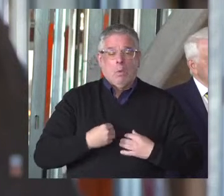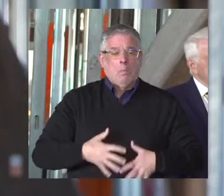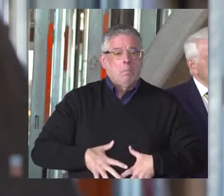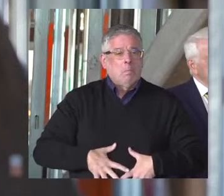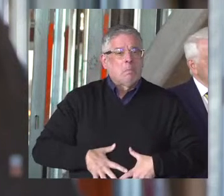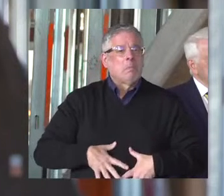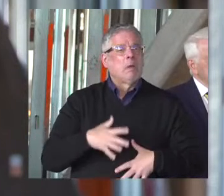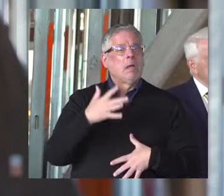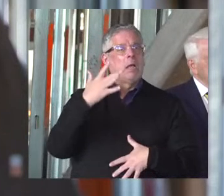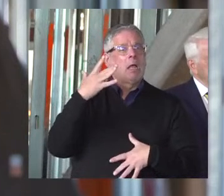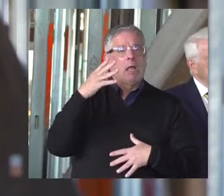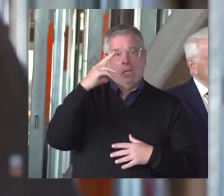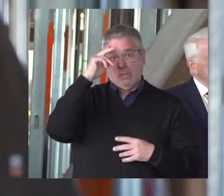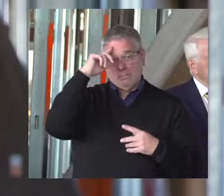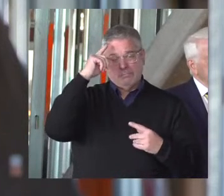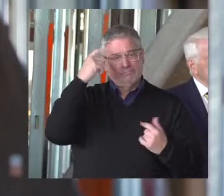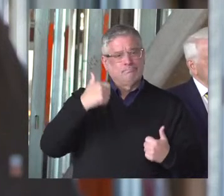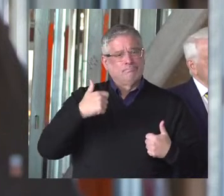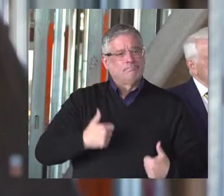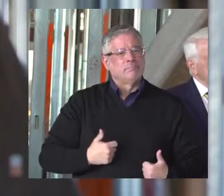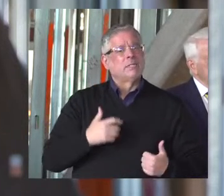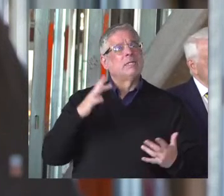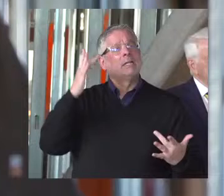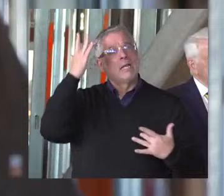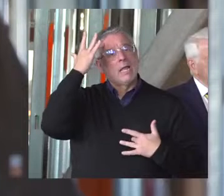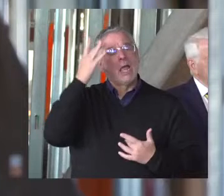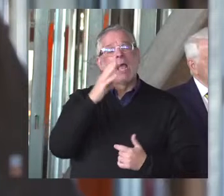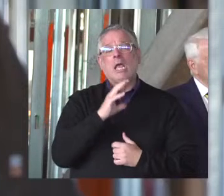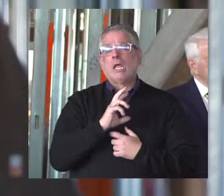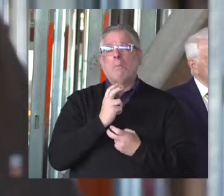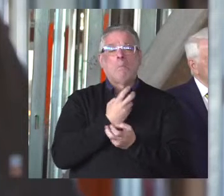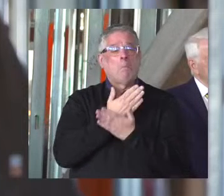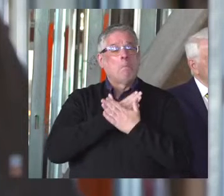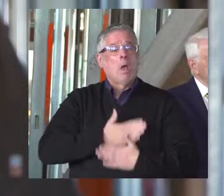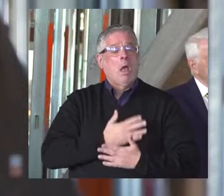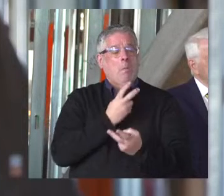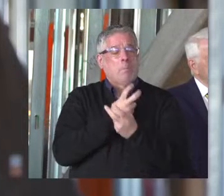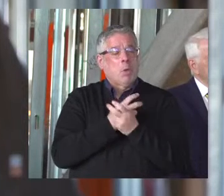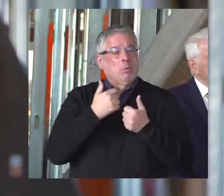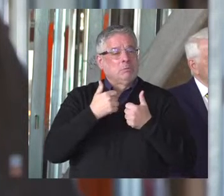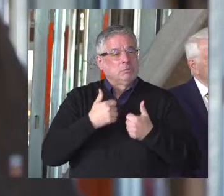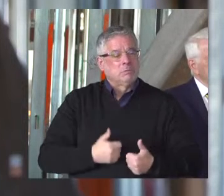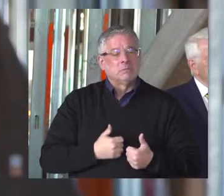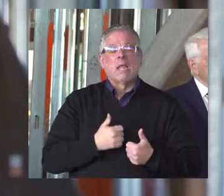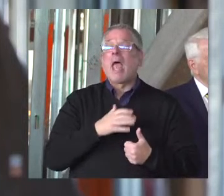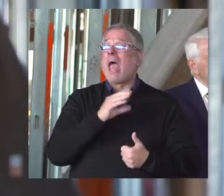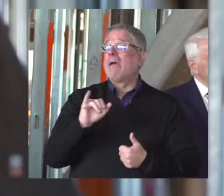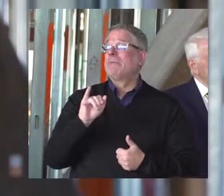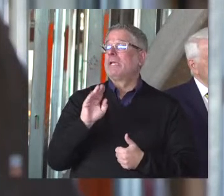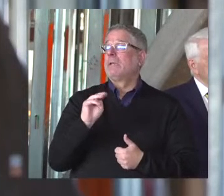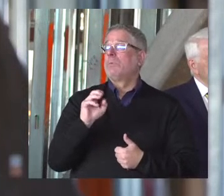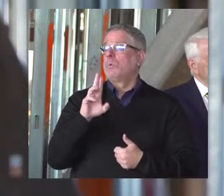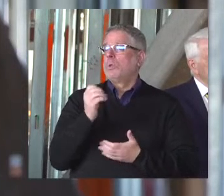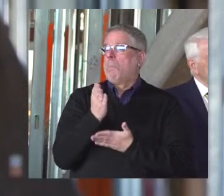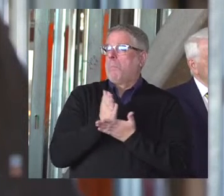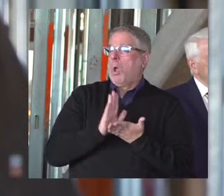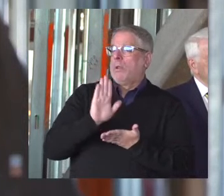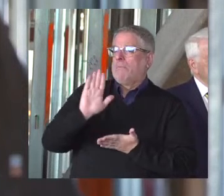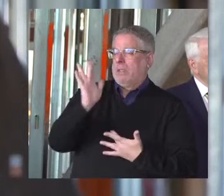disease, neurodegenerative disorders, atherosclerosis, and many more have immune dysregulation as a part of their